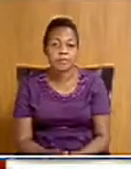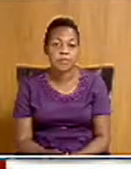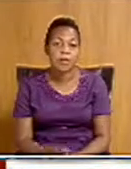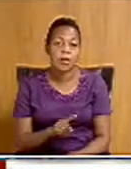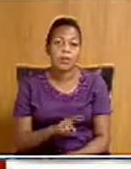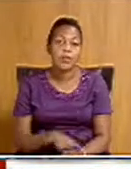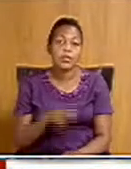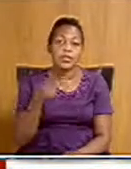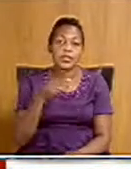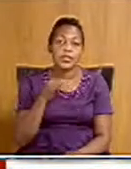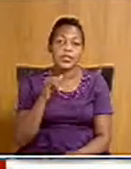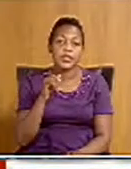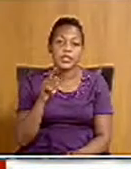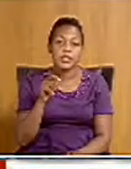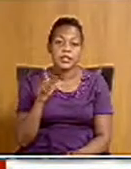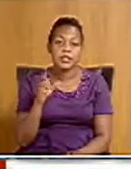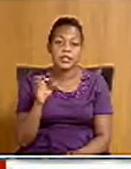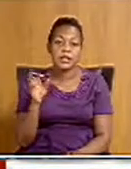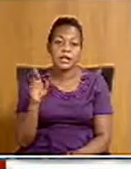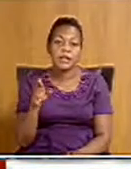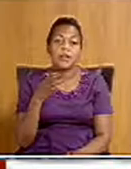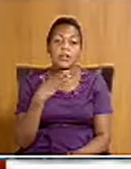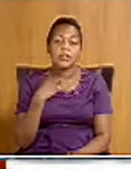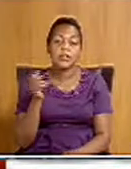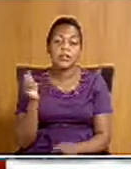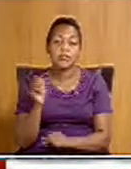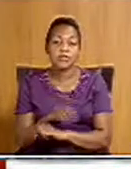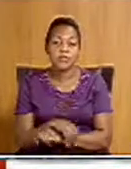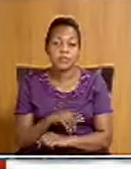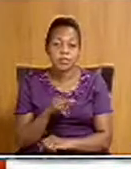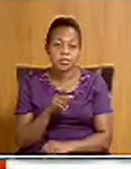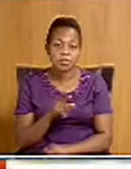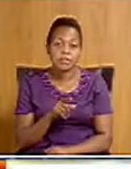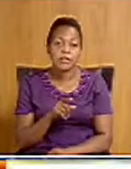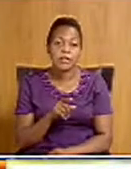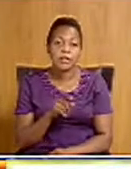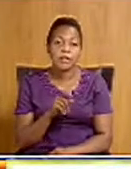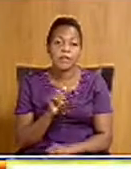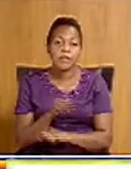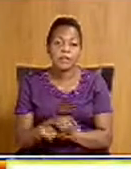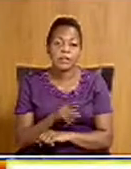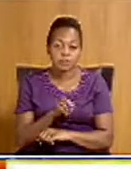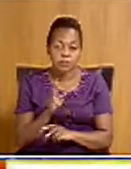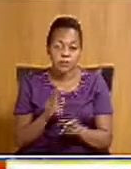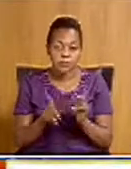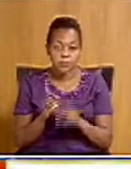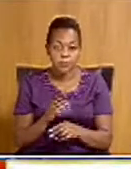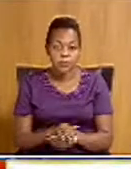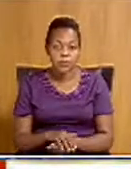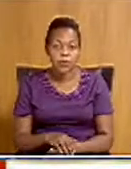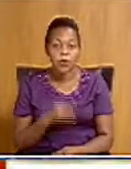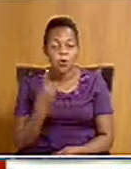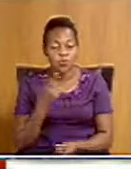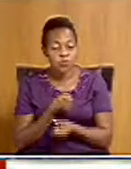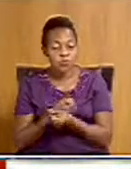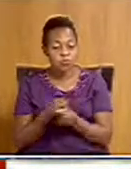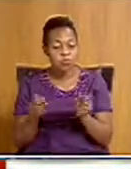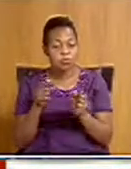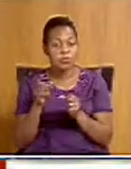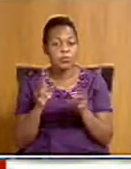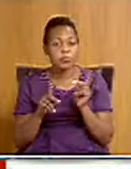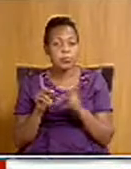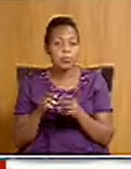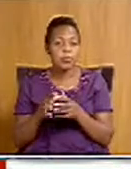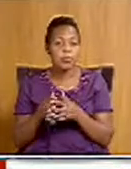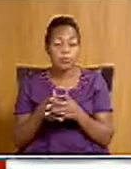When Hitler wanted to take them over, and after had taken them over, who rescued them?